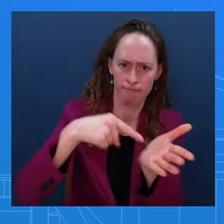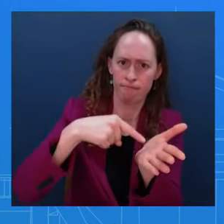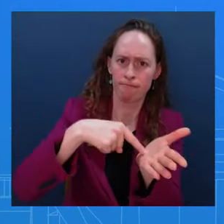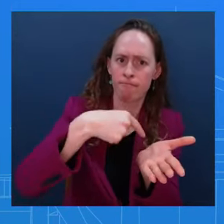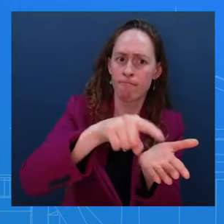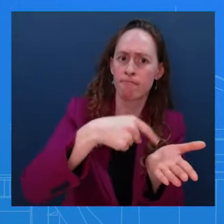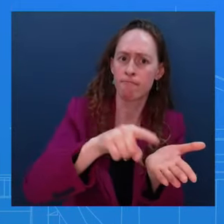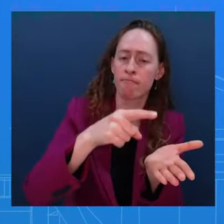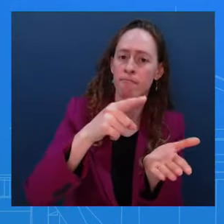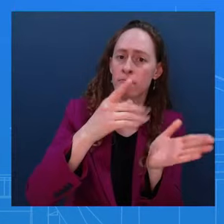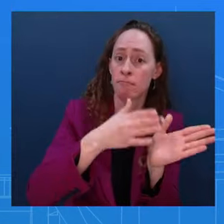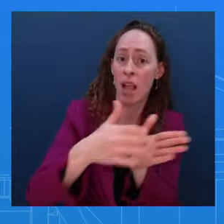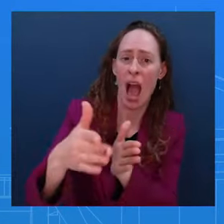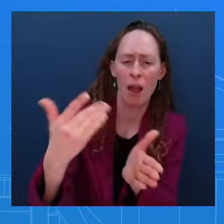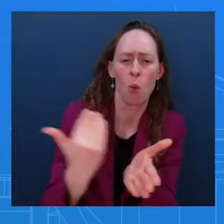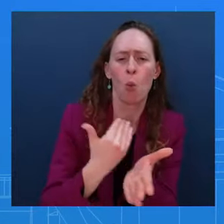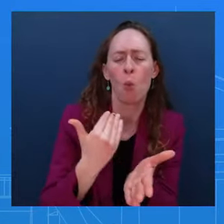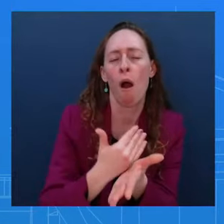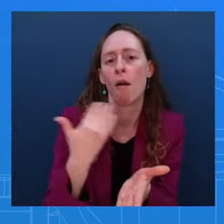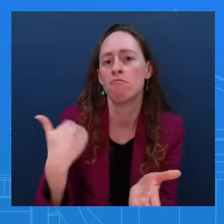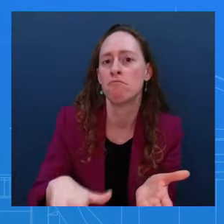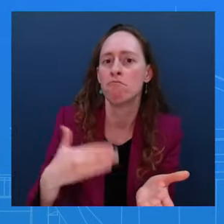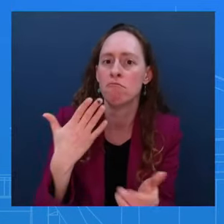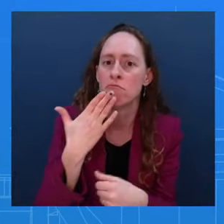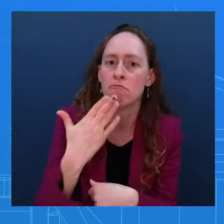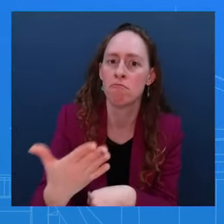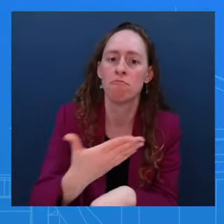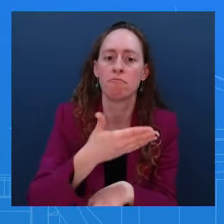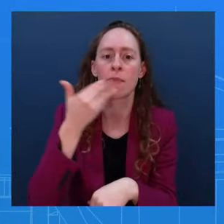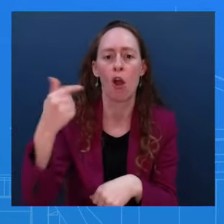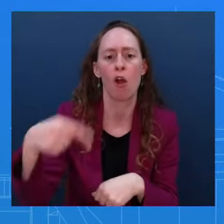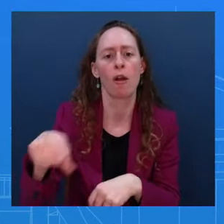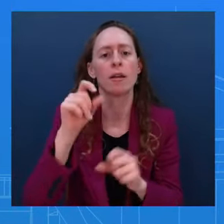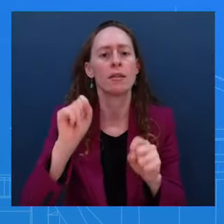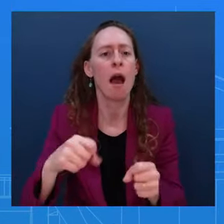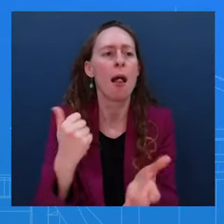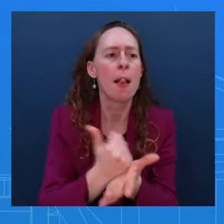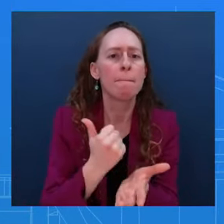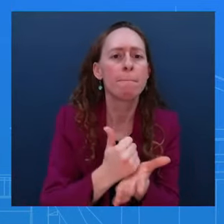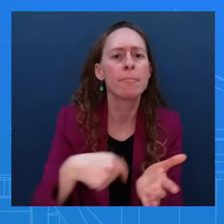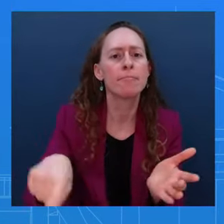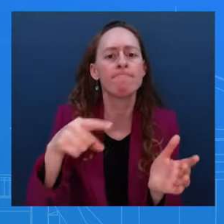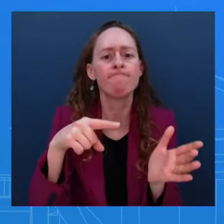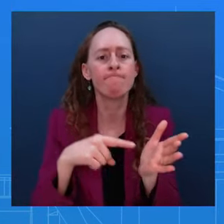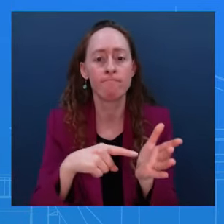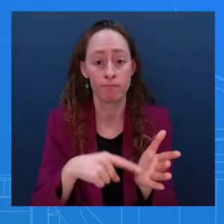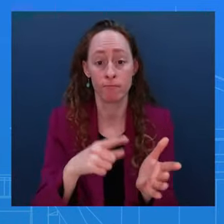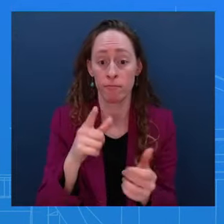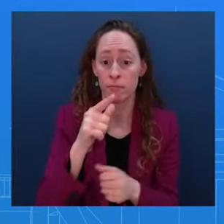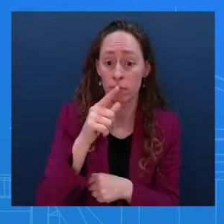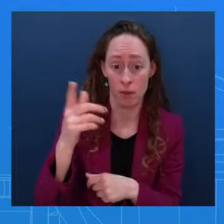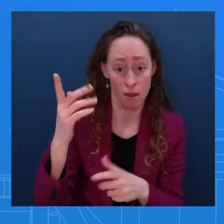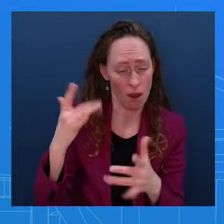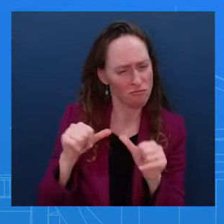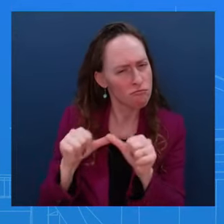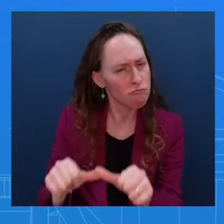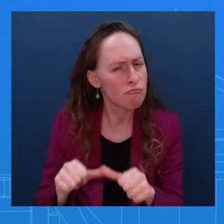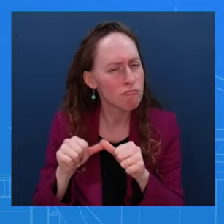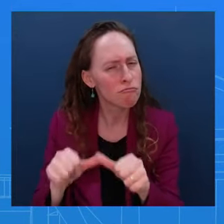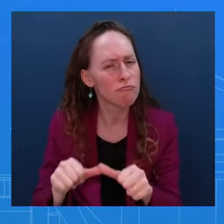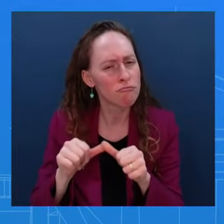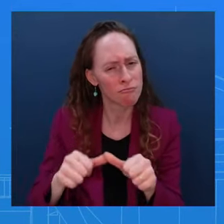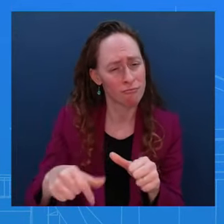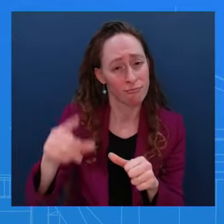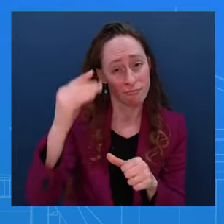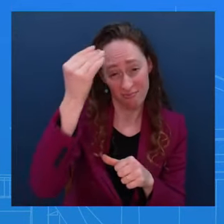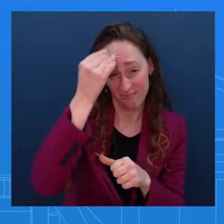to give relief to borrowers across the country. So that's not going to stop him. I hope that's what Americans continue to hear, that he's going to do everything that he can to